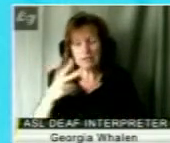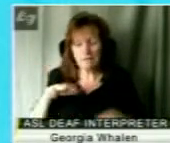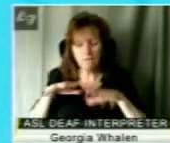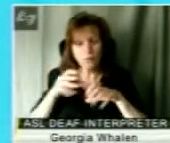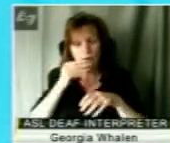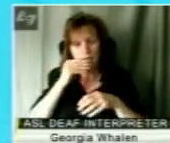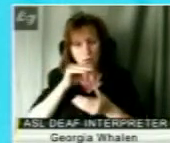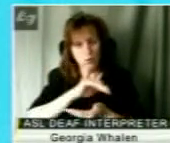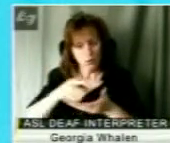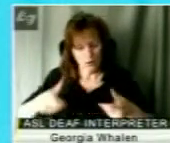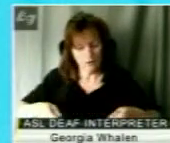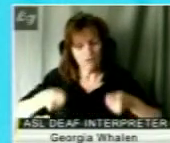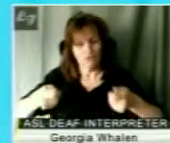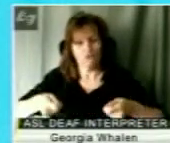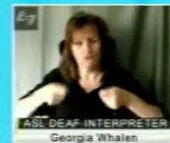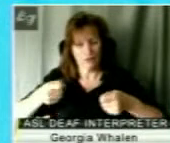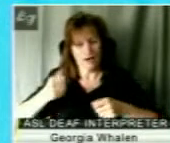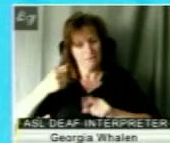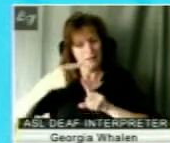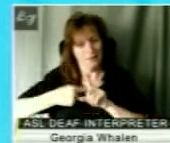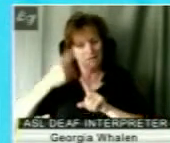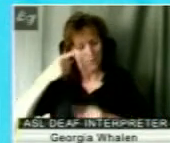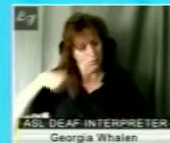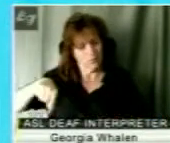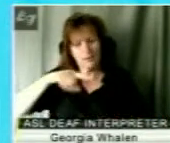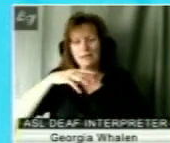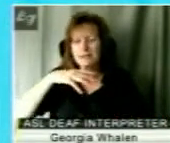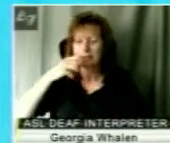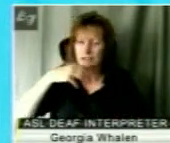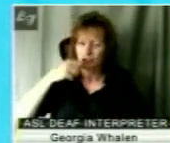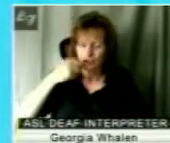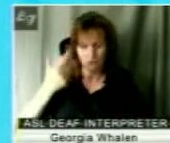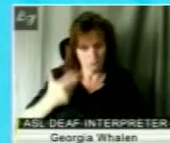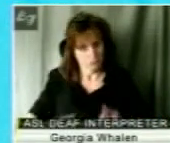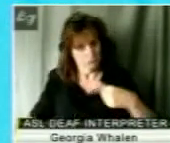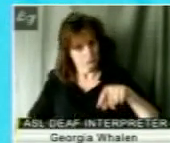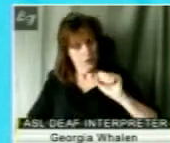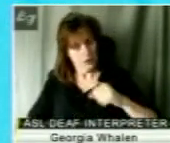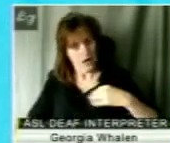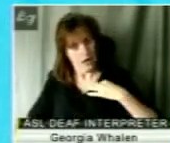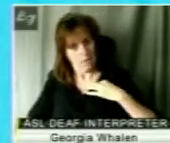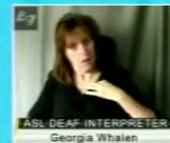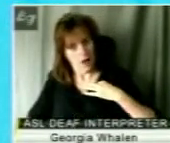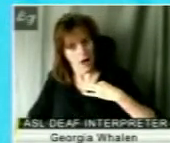to qualifying seniors. So for more information on that, call